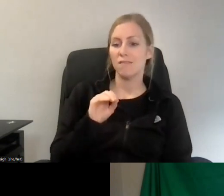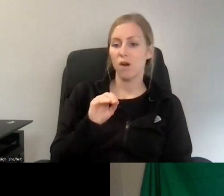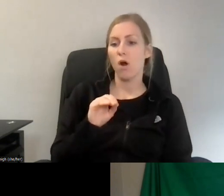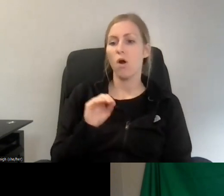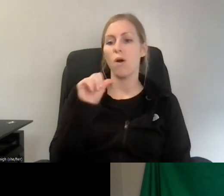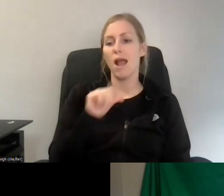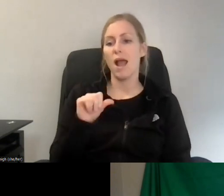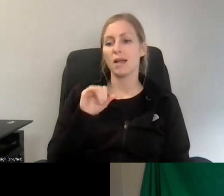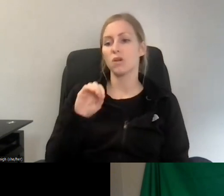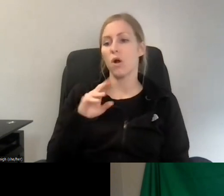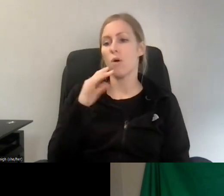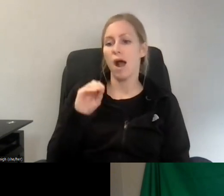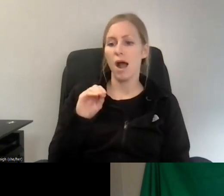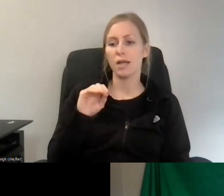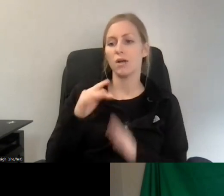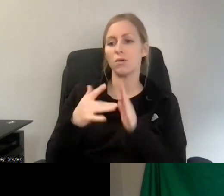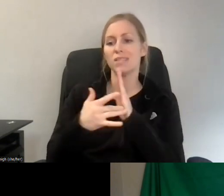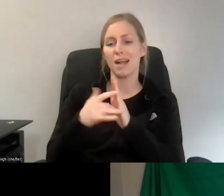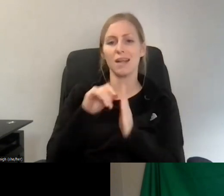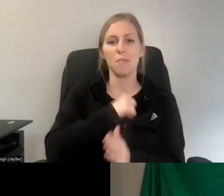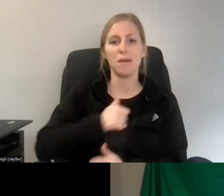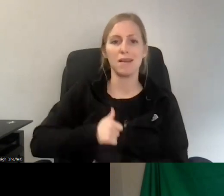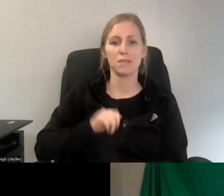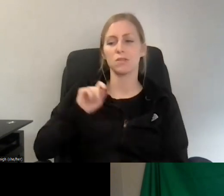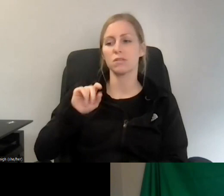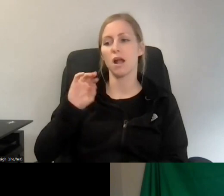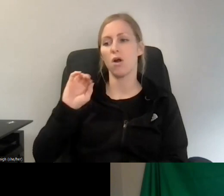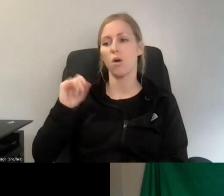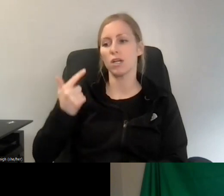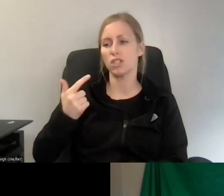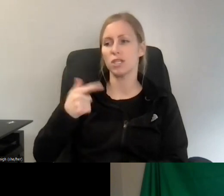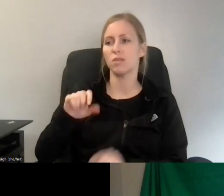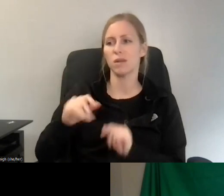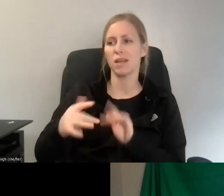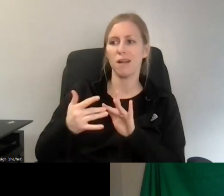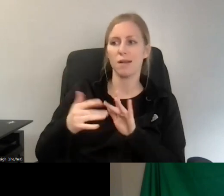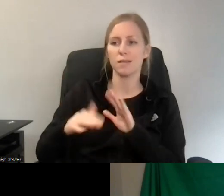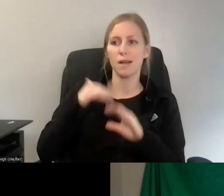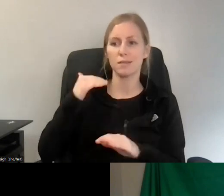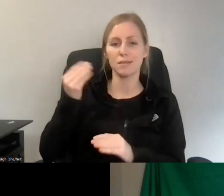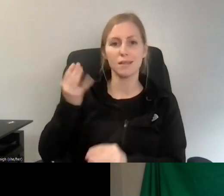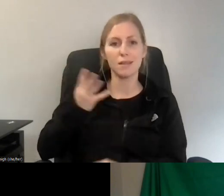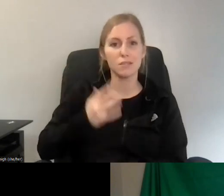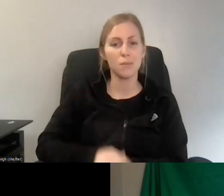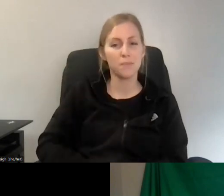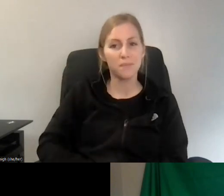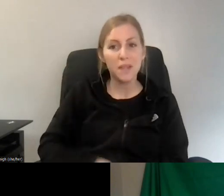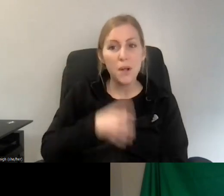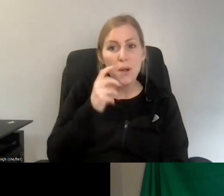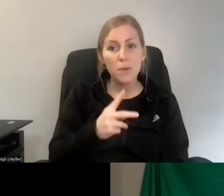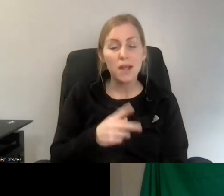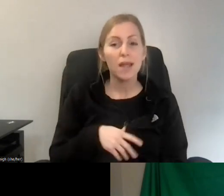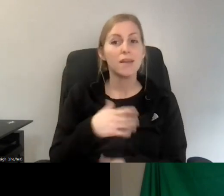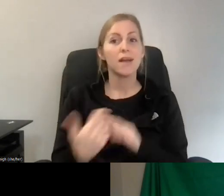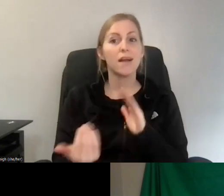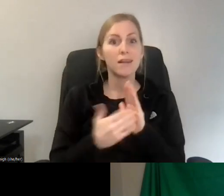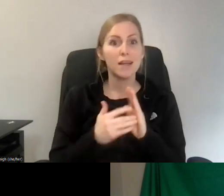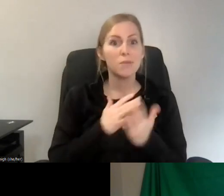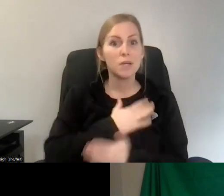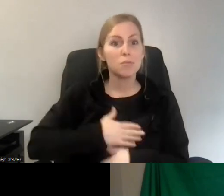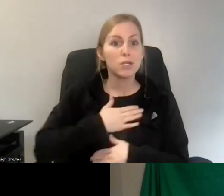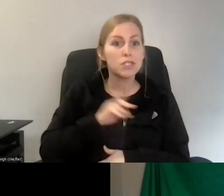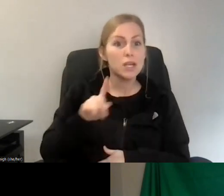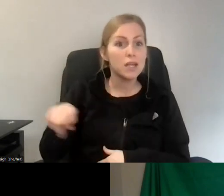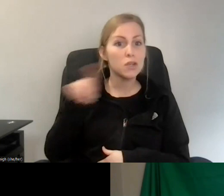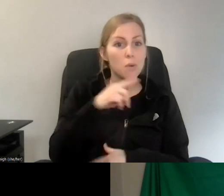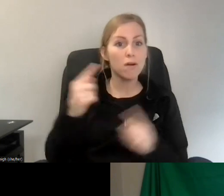info@ohioTechAmbassadors.org if we want to carry on that conversation afterward. All right. Well, again, we really appreciate everybody